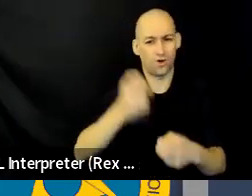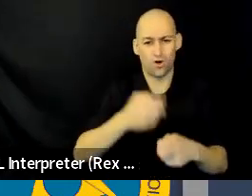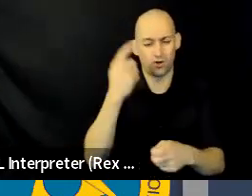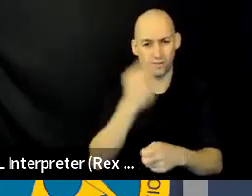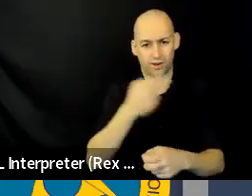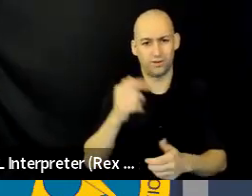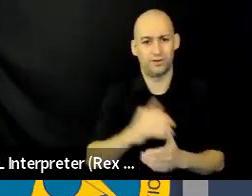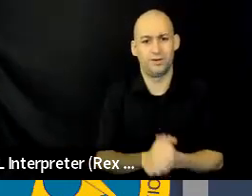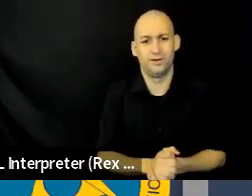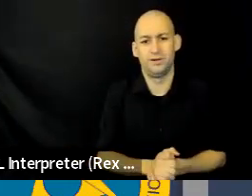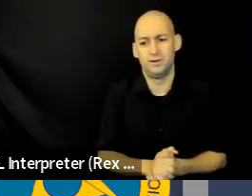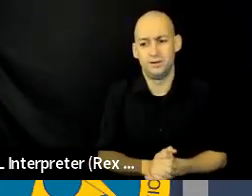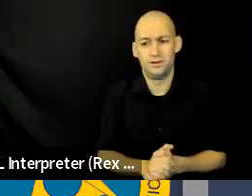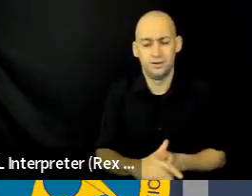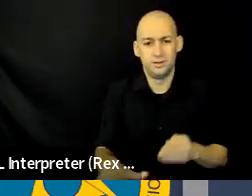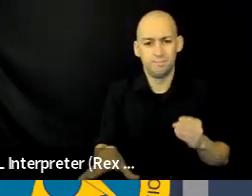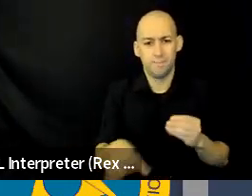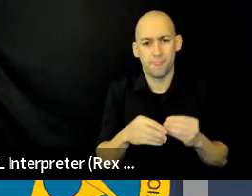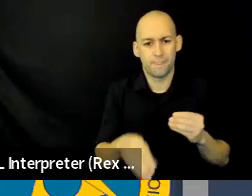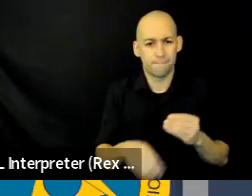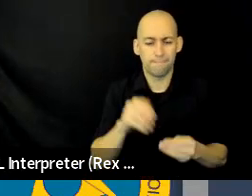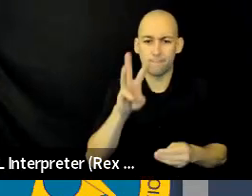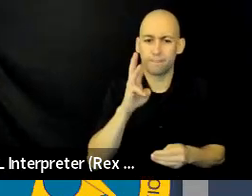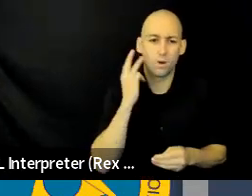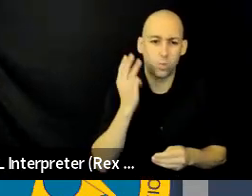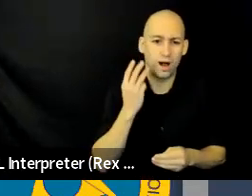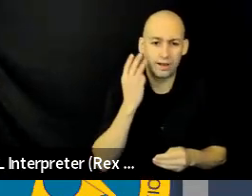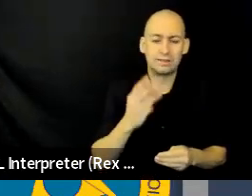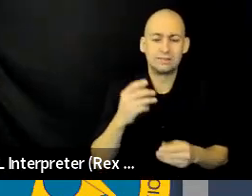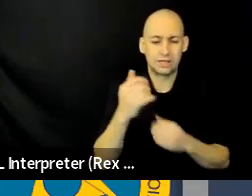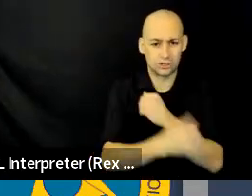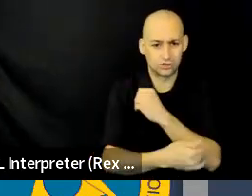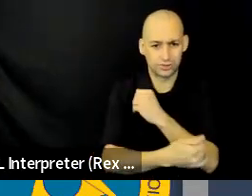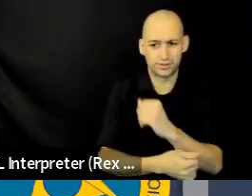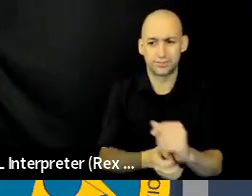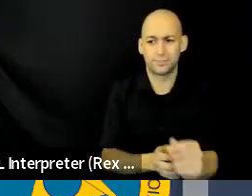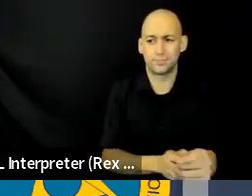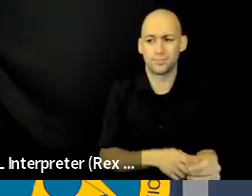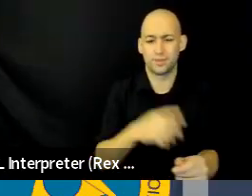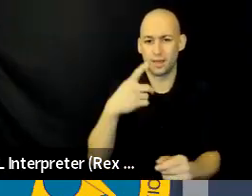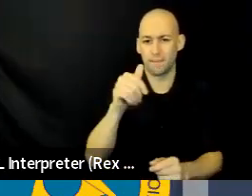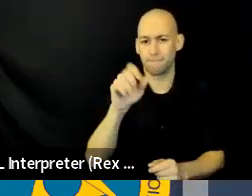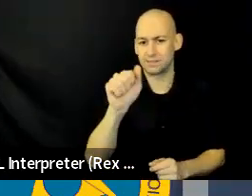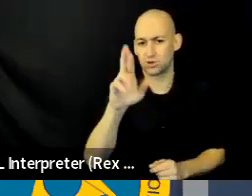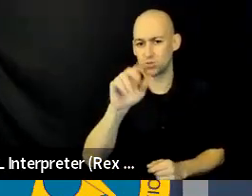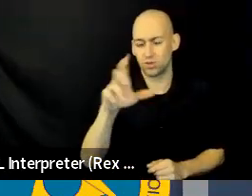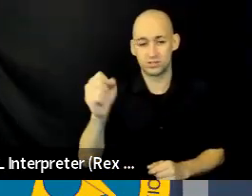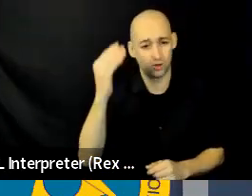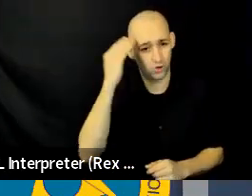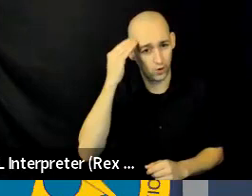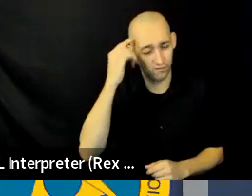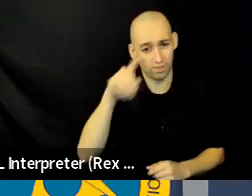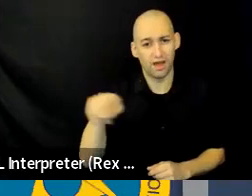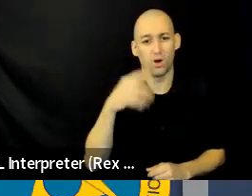sure. So plus the wine country in Paso Robles, Paso Robles is known for their wine.